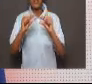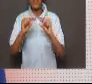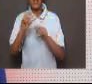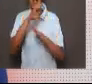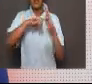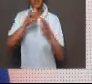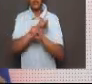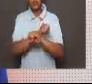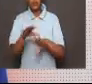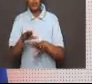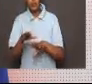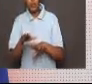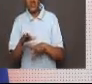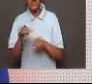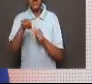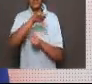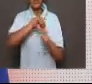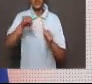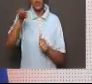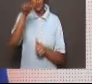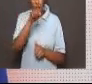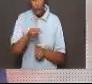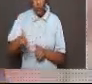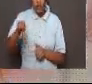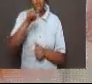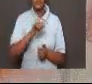distribution as atomic orbitals.